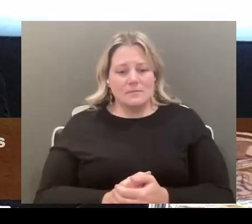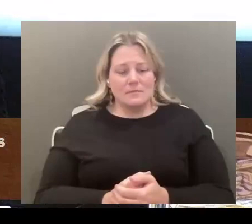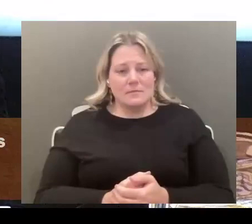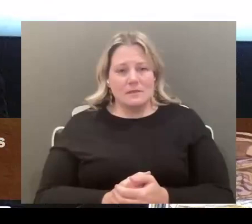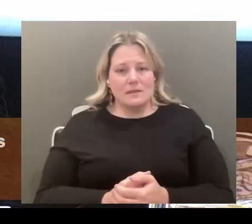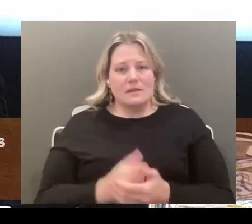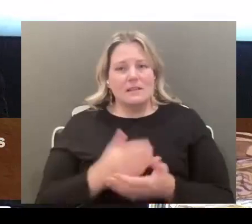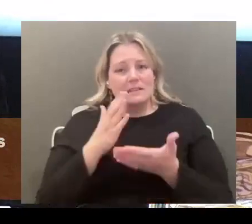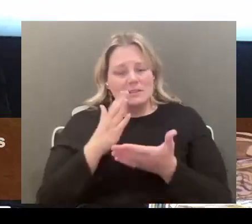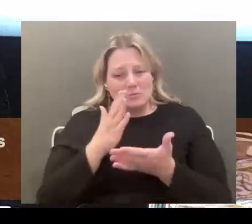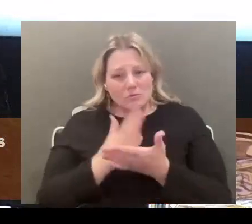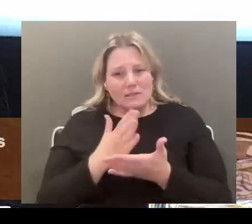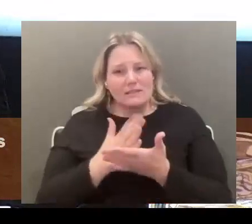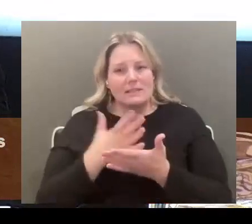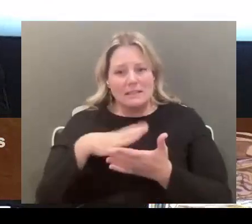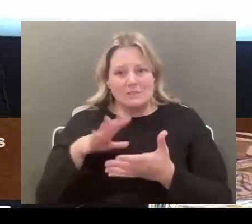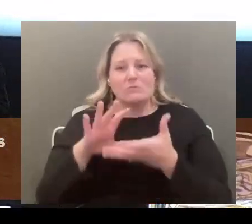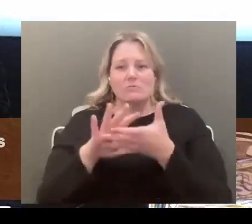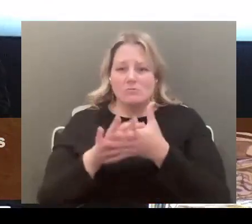community views on it.